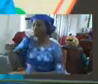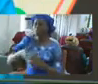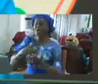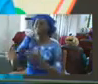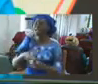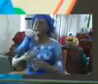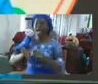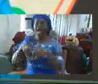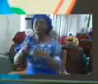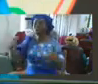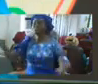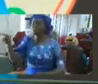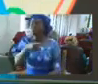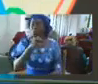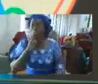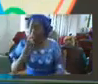Him.